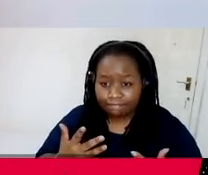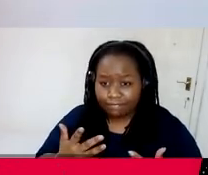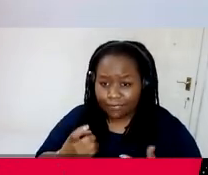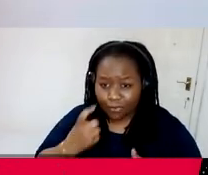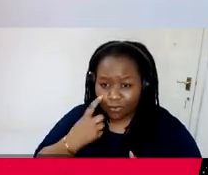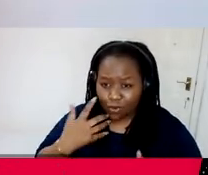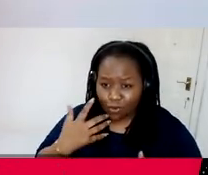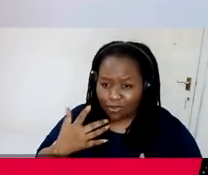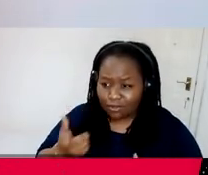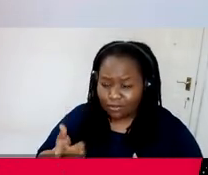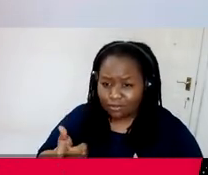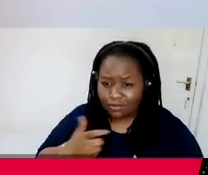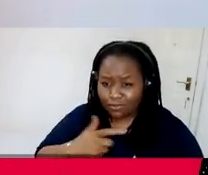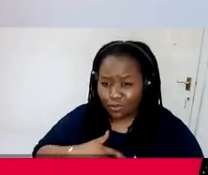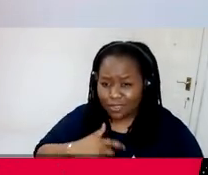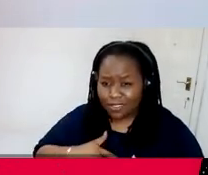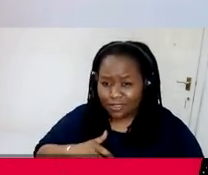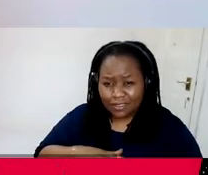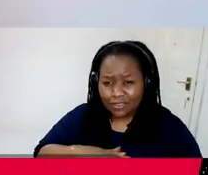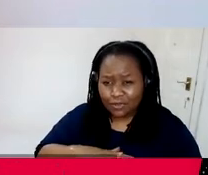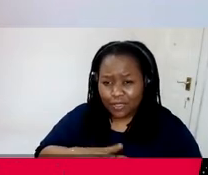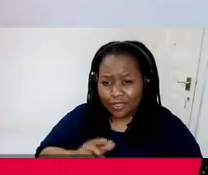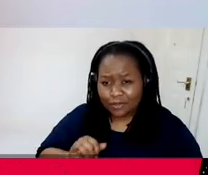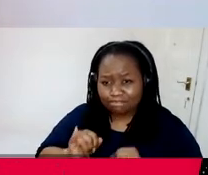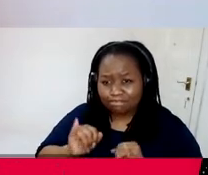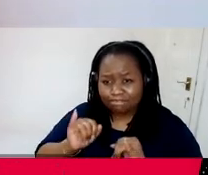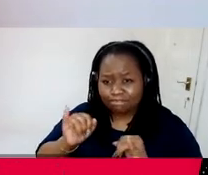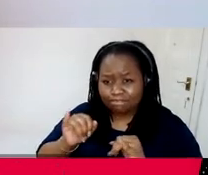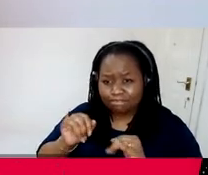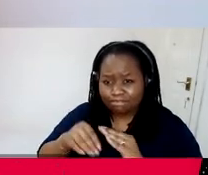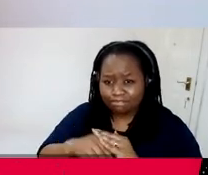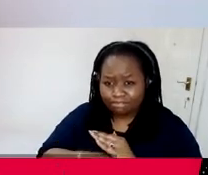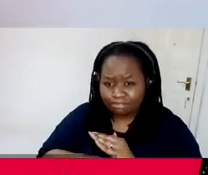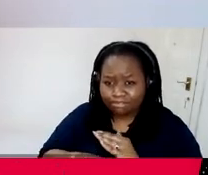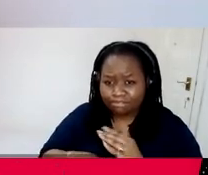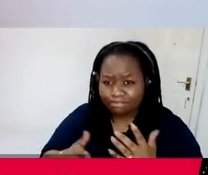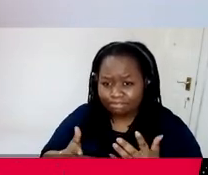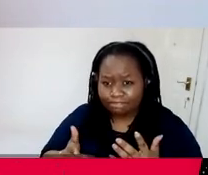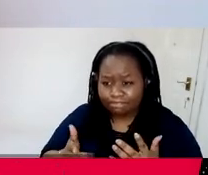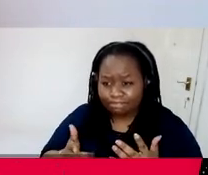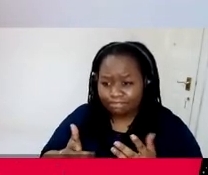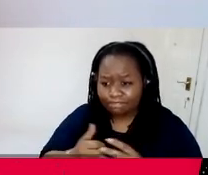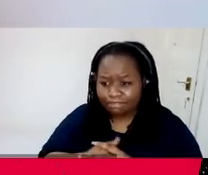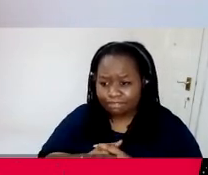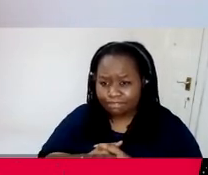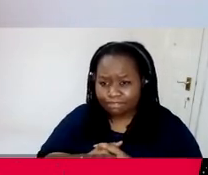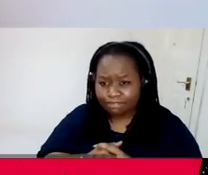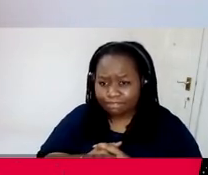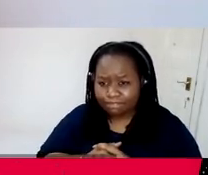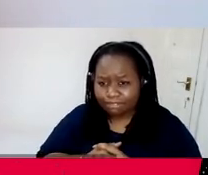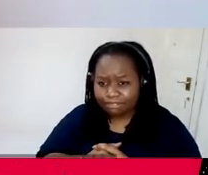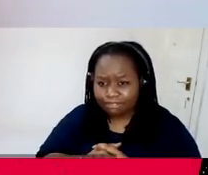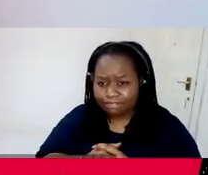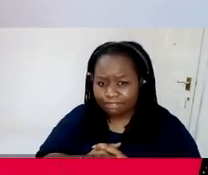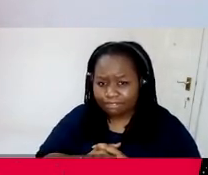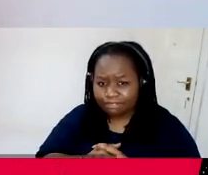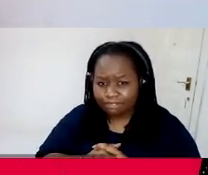the issue or the collapse of the economy and the local currency, and any